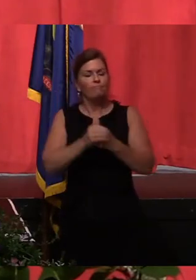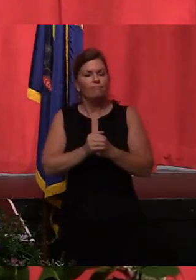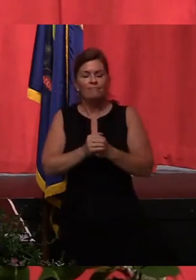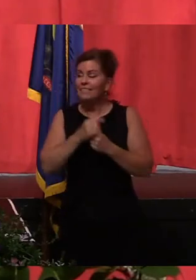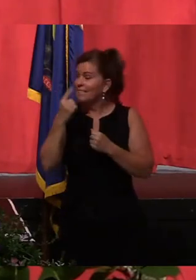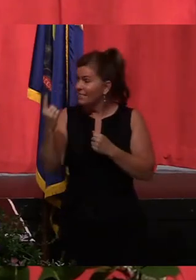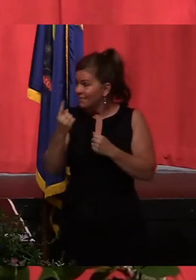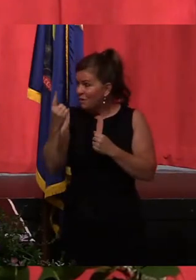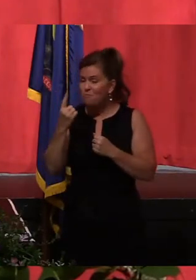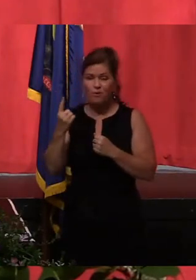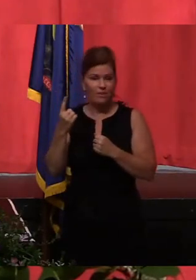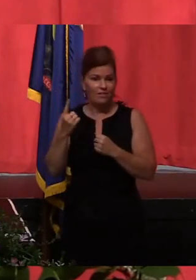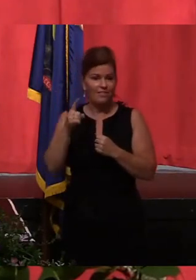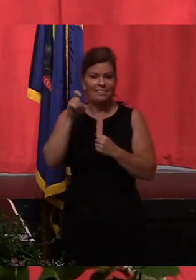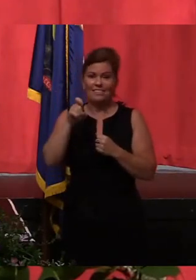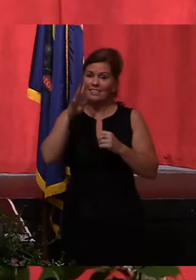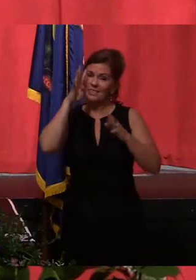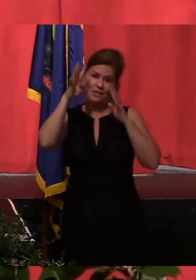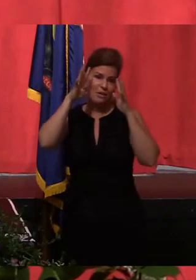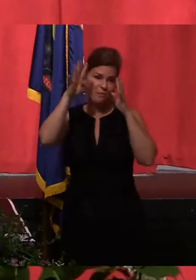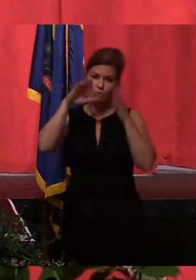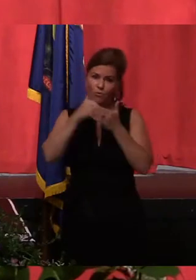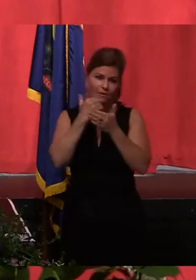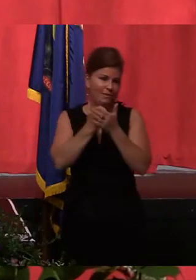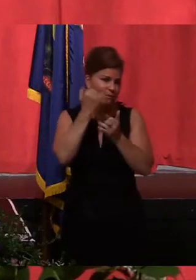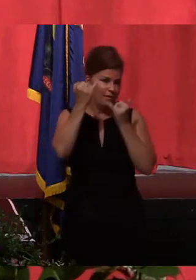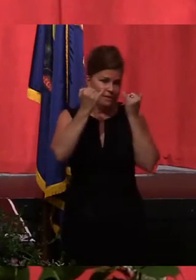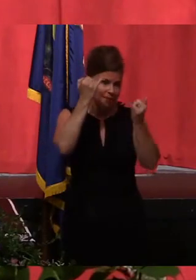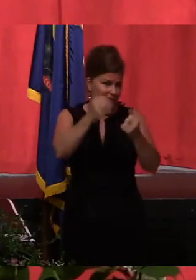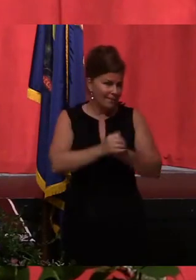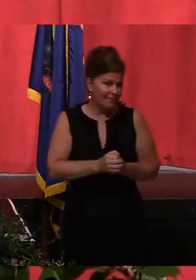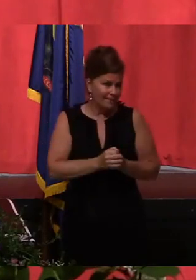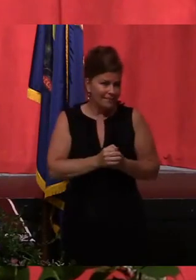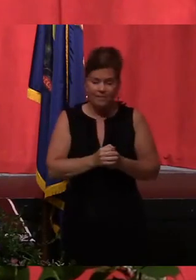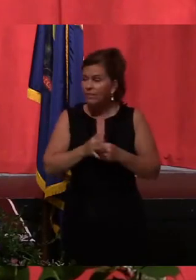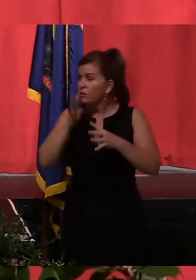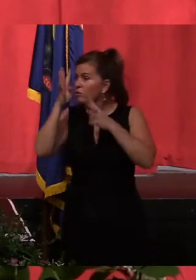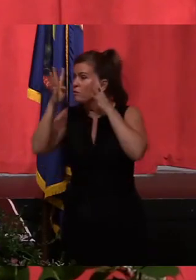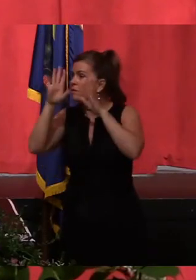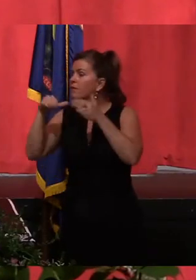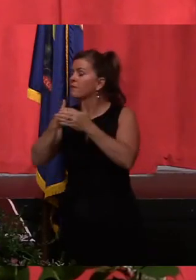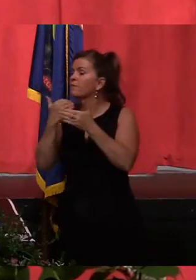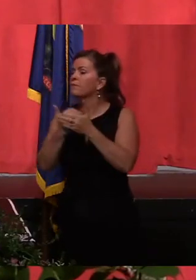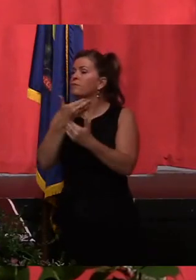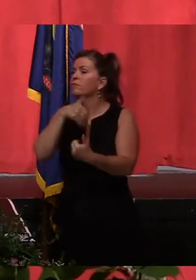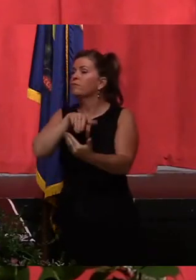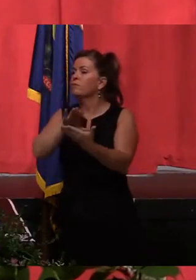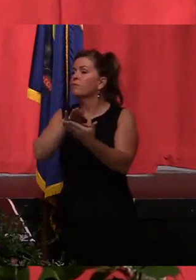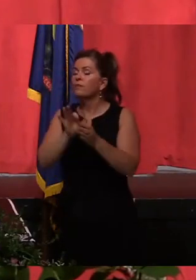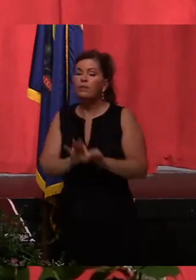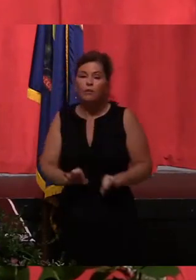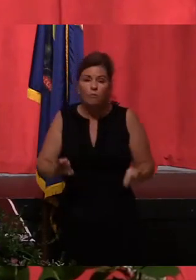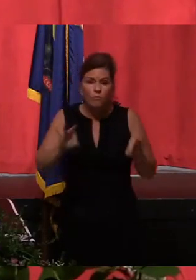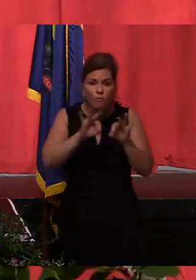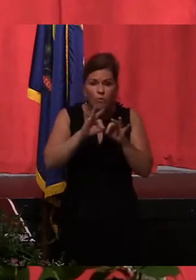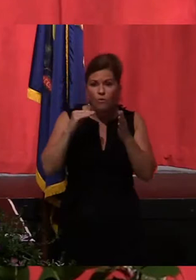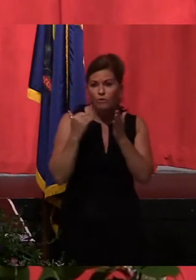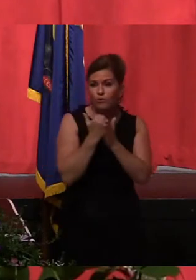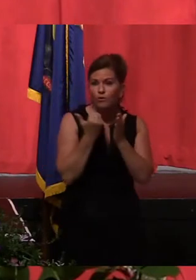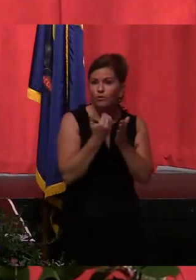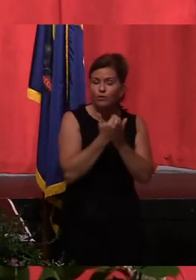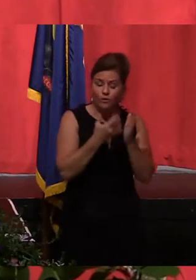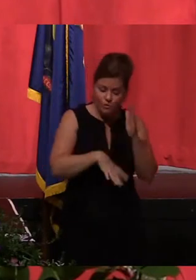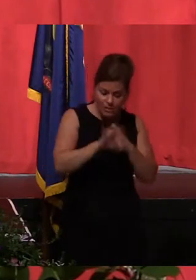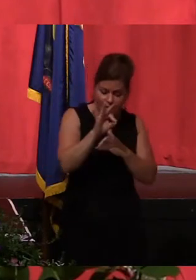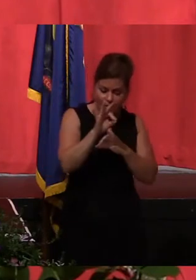Someone is going to have to come up with meaningful new ideas, creative new approaches, and important new discoveries. Why